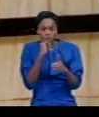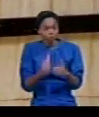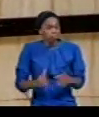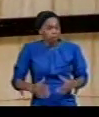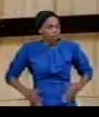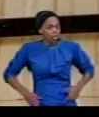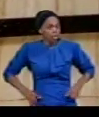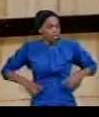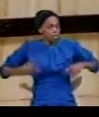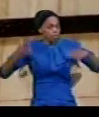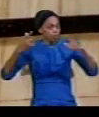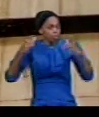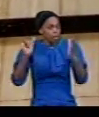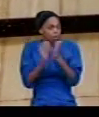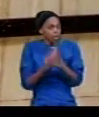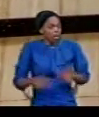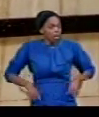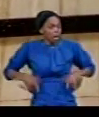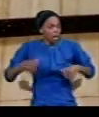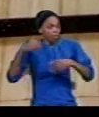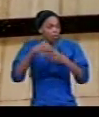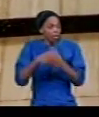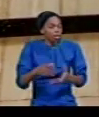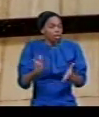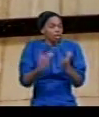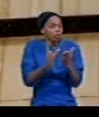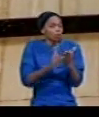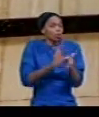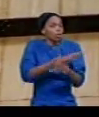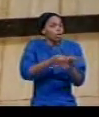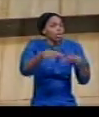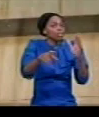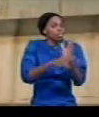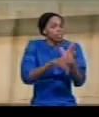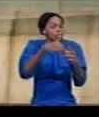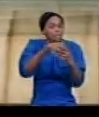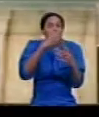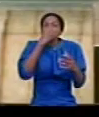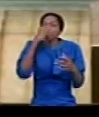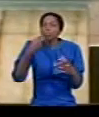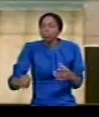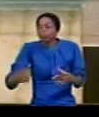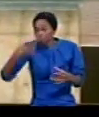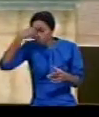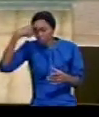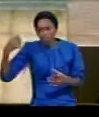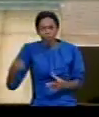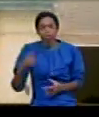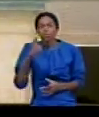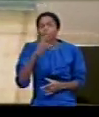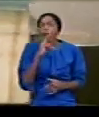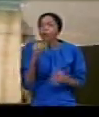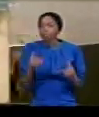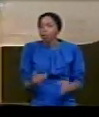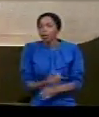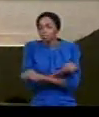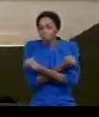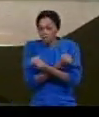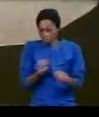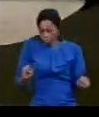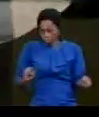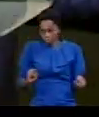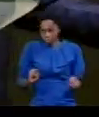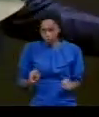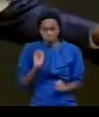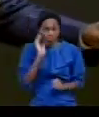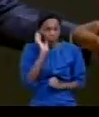life in lawlessness, in evil, because you are now saved. Your works